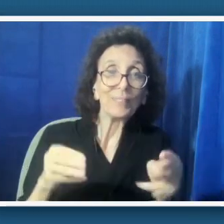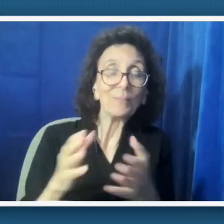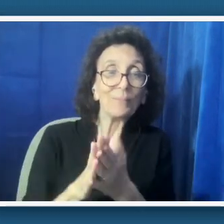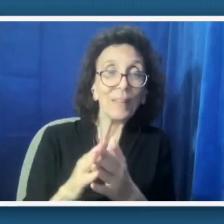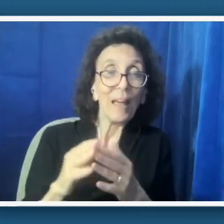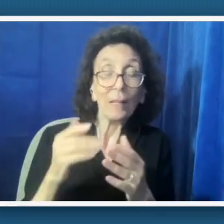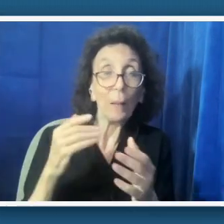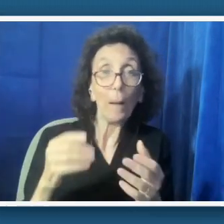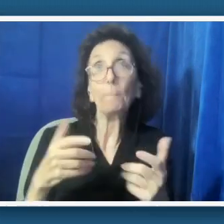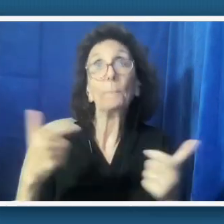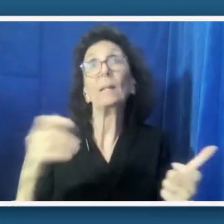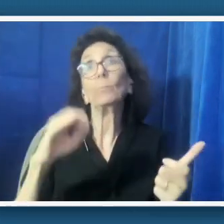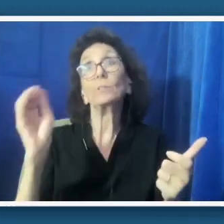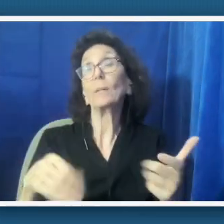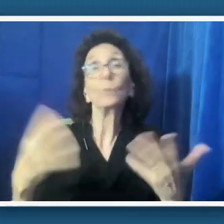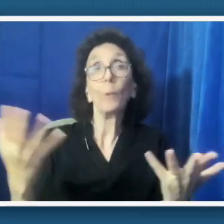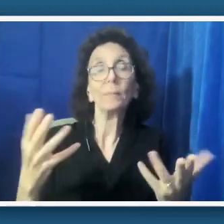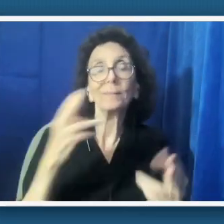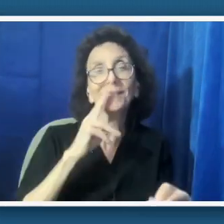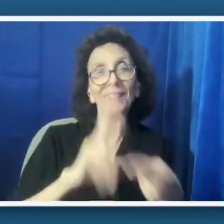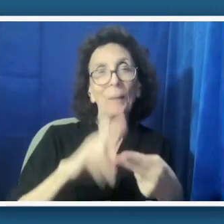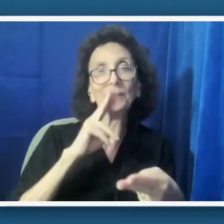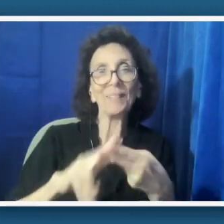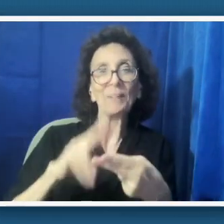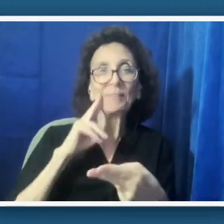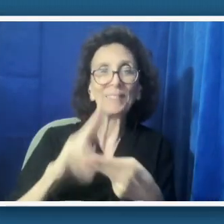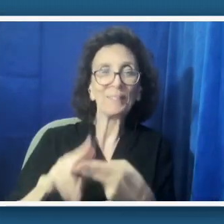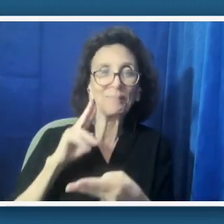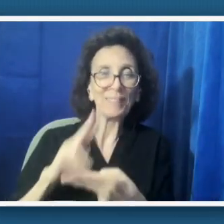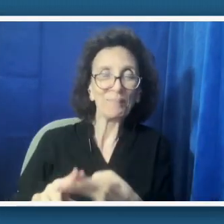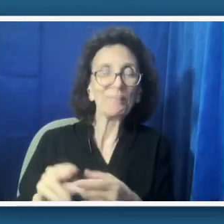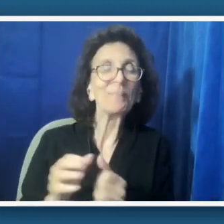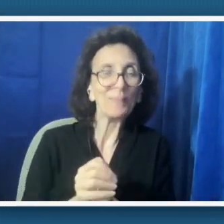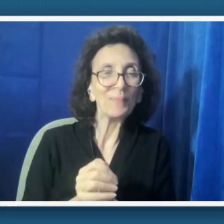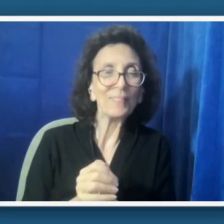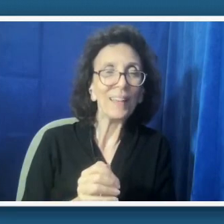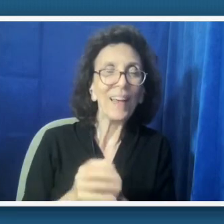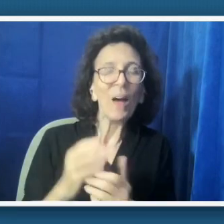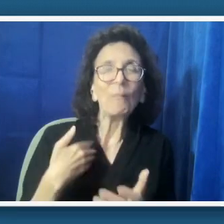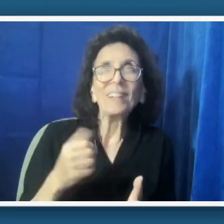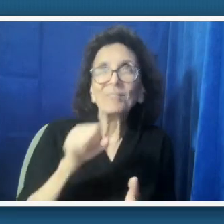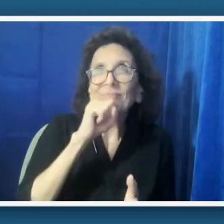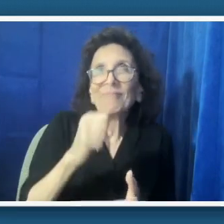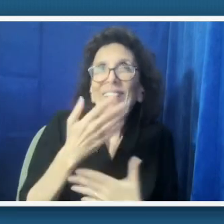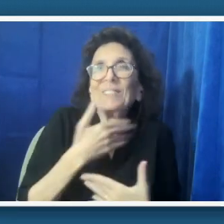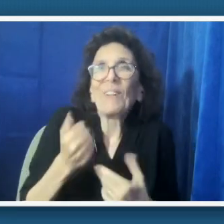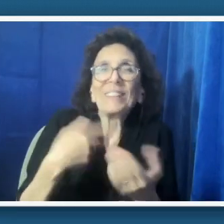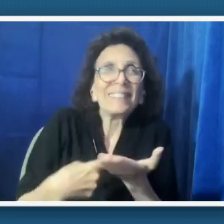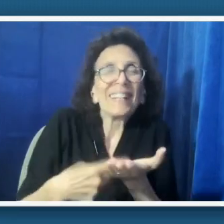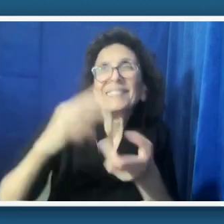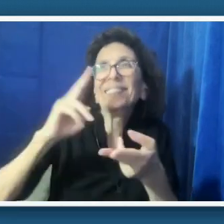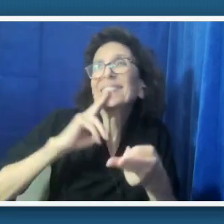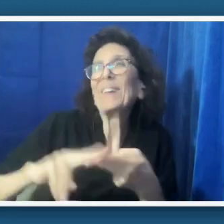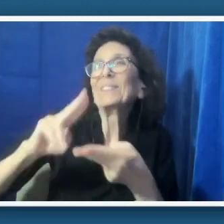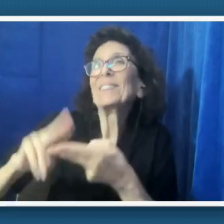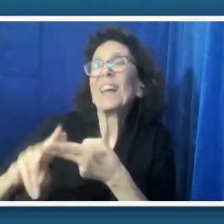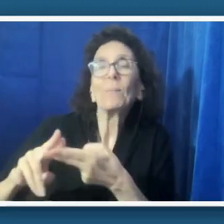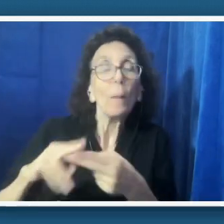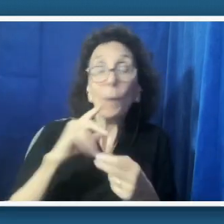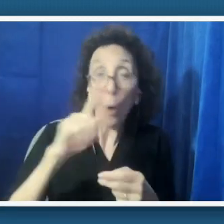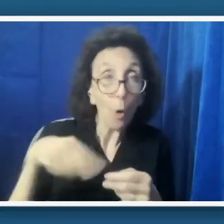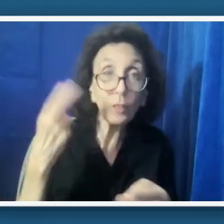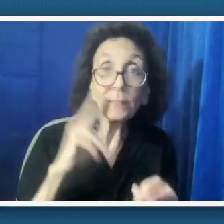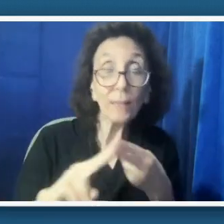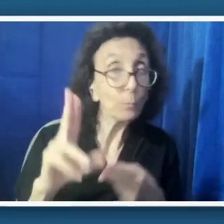course, postage stamps. And we love talking about stamps, but our collection is much broader than that, and